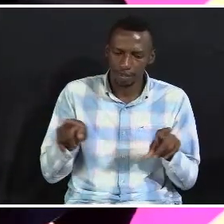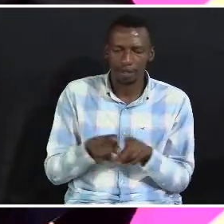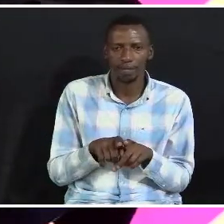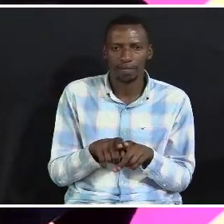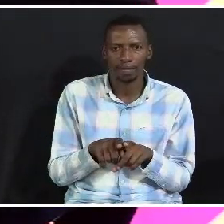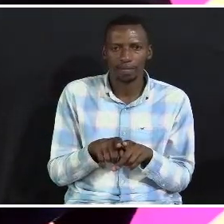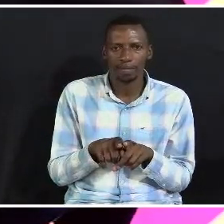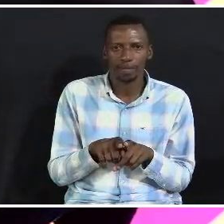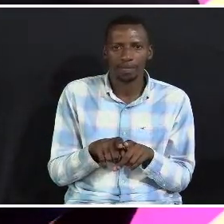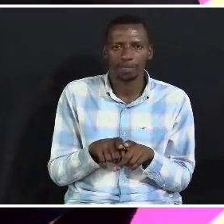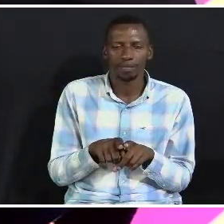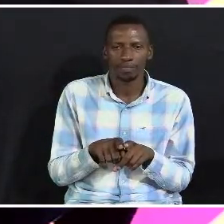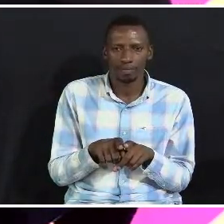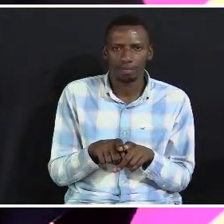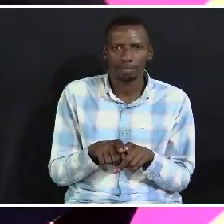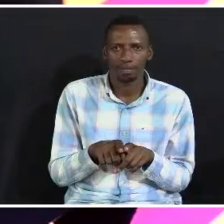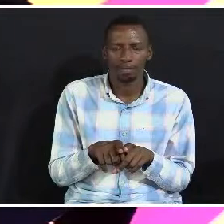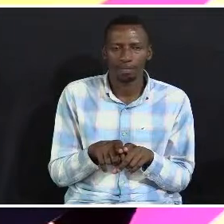Strangely.